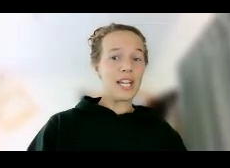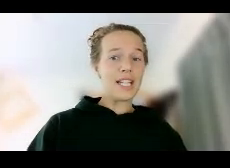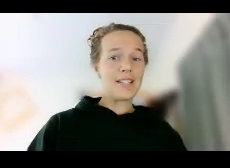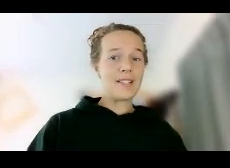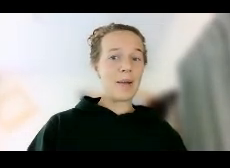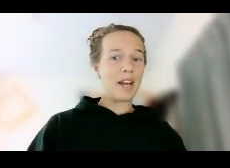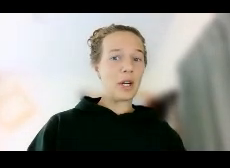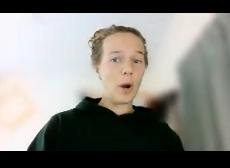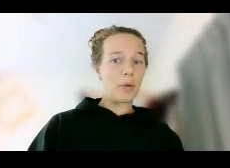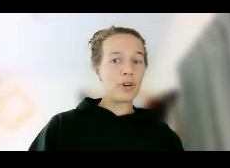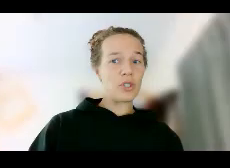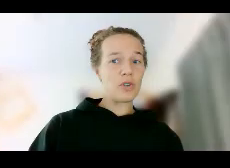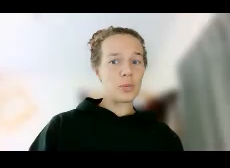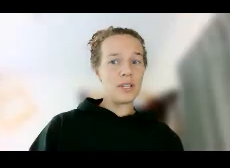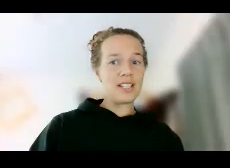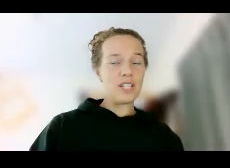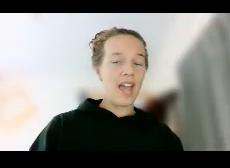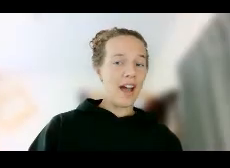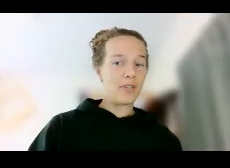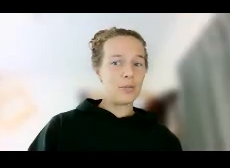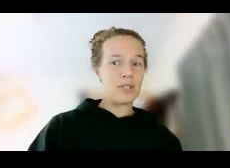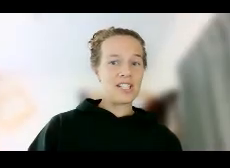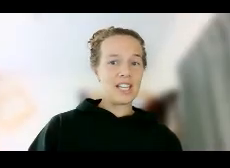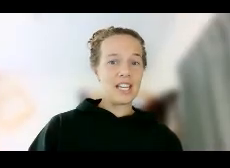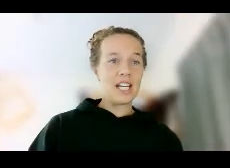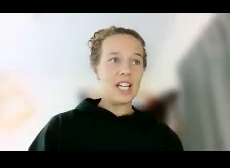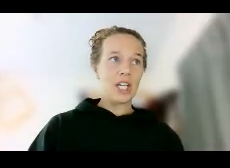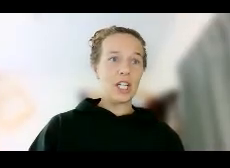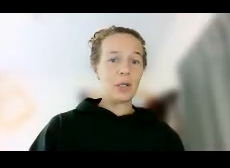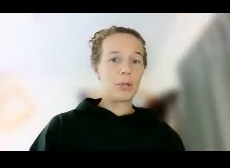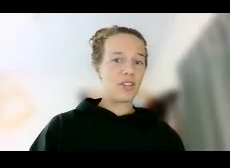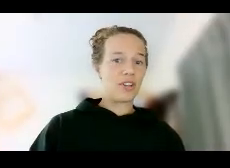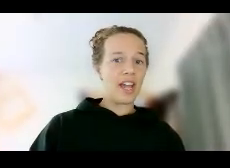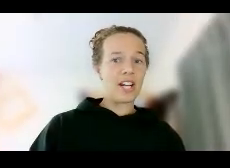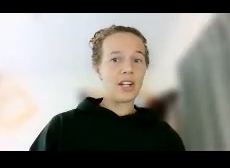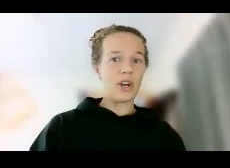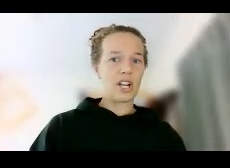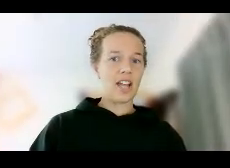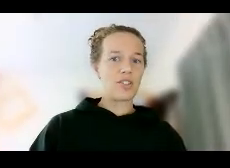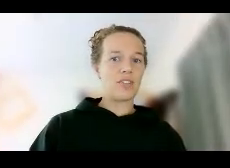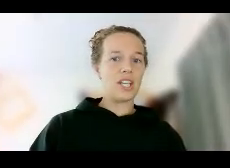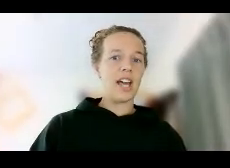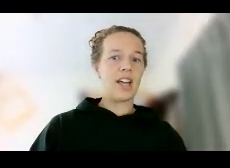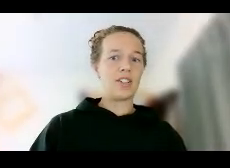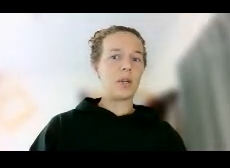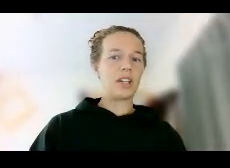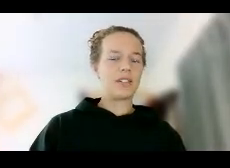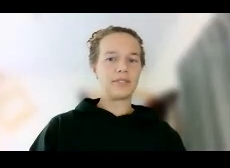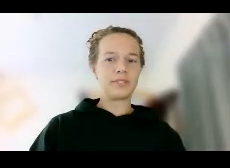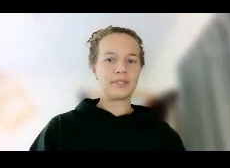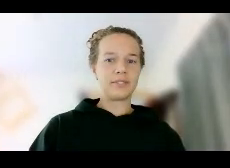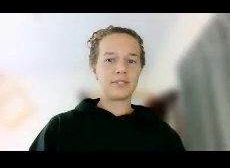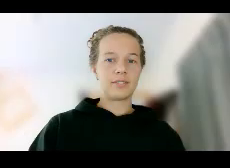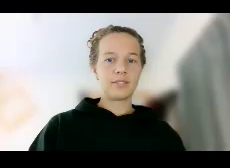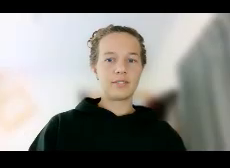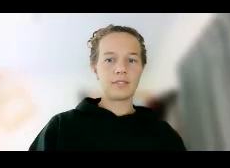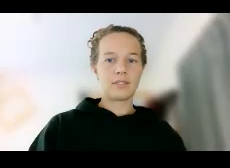folks are curious, some other common forage fish species we have here in BC include Pacific herring, northern anchovy, and